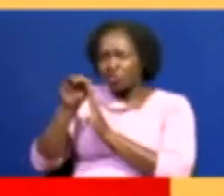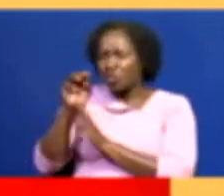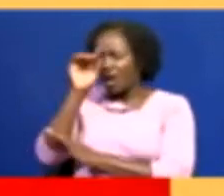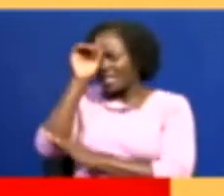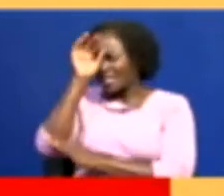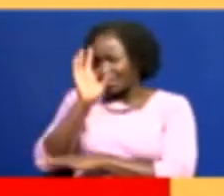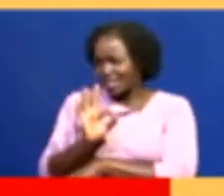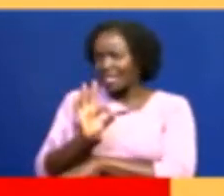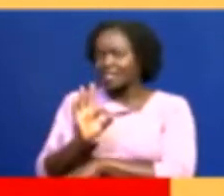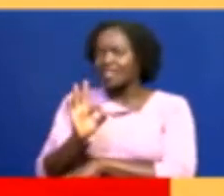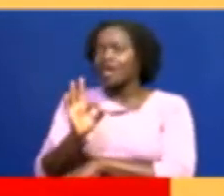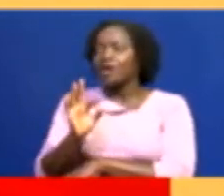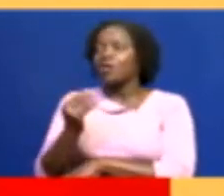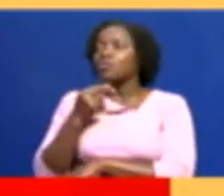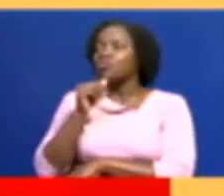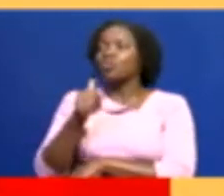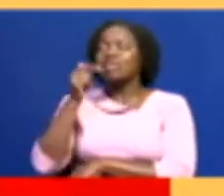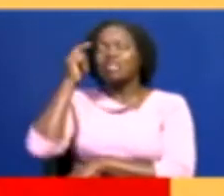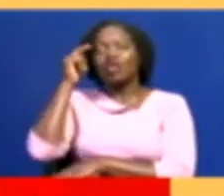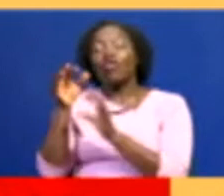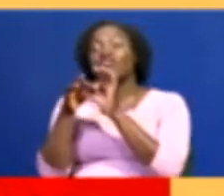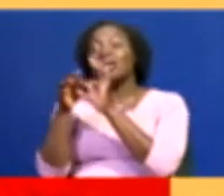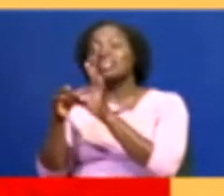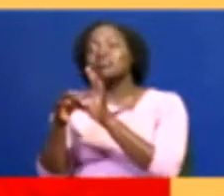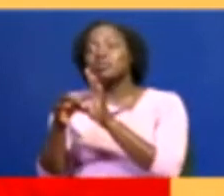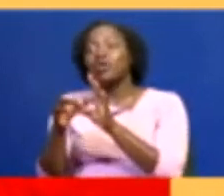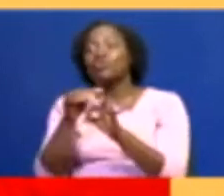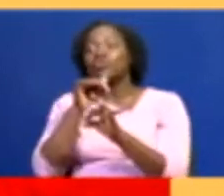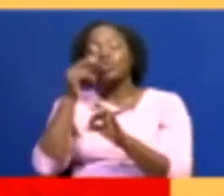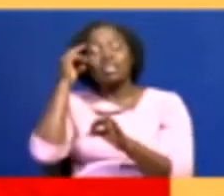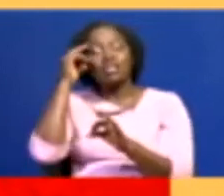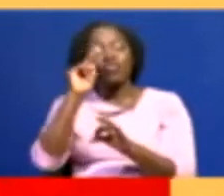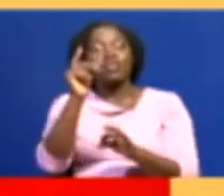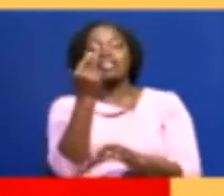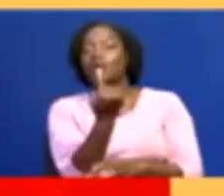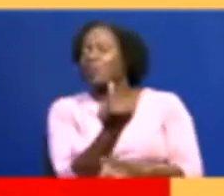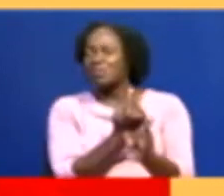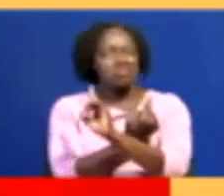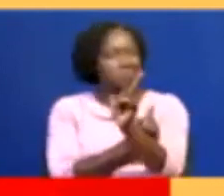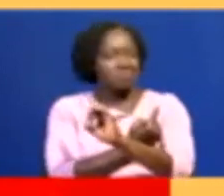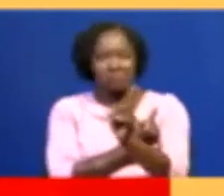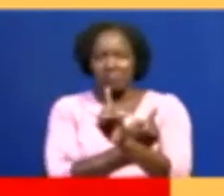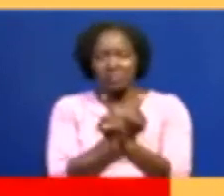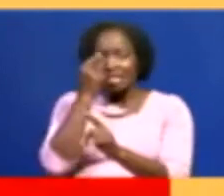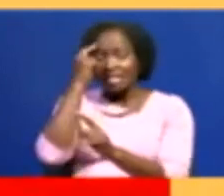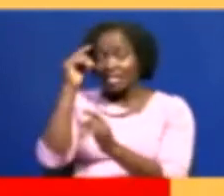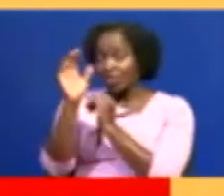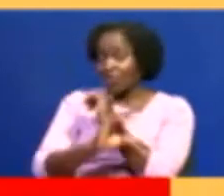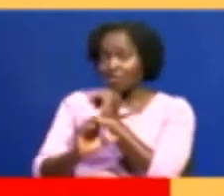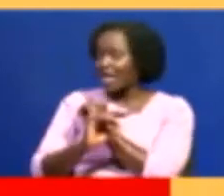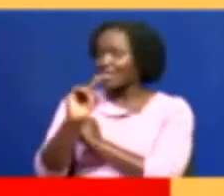serious, people who don't think of Azimio, people who don't think of Kenya Kwanza, people who think of the